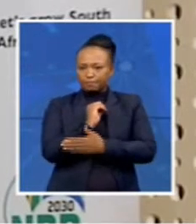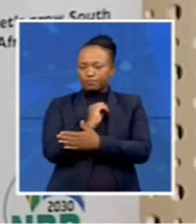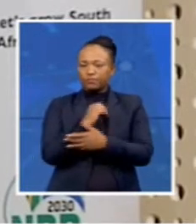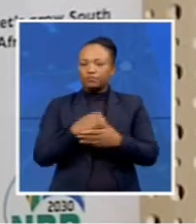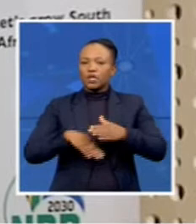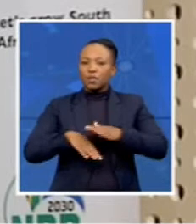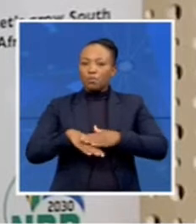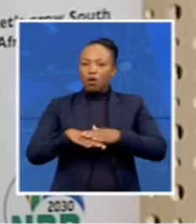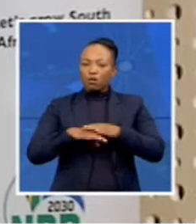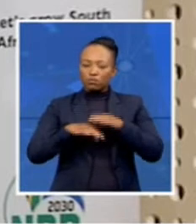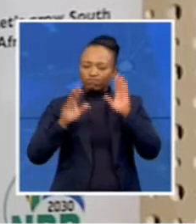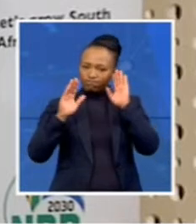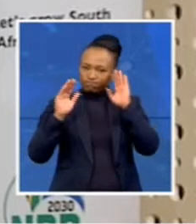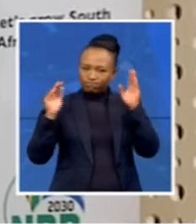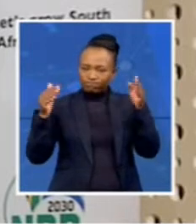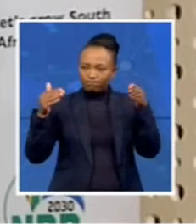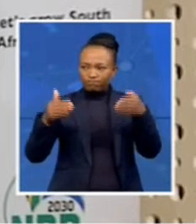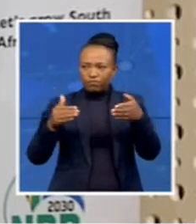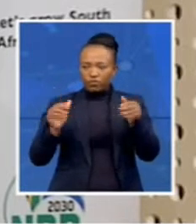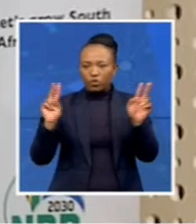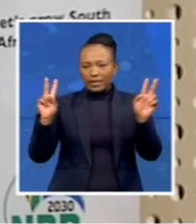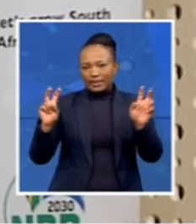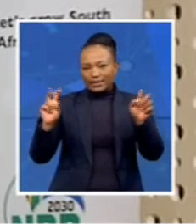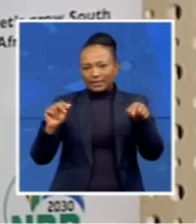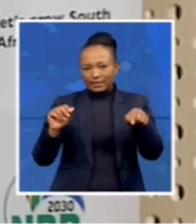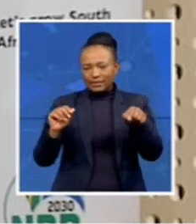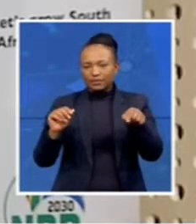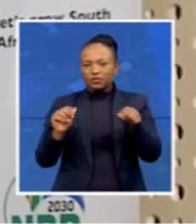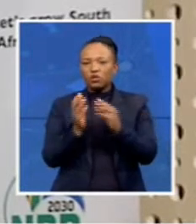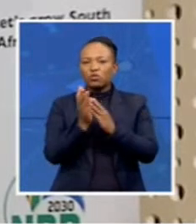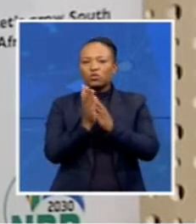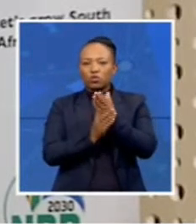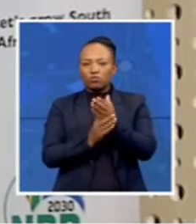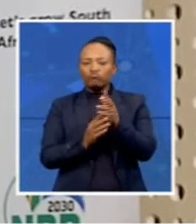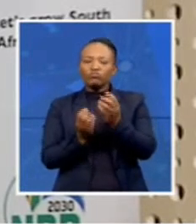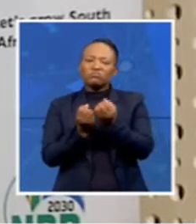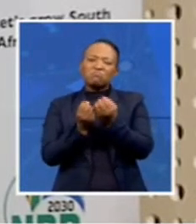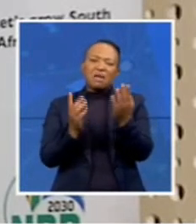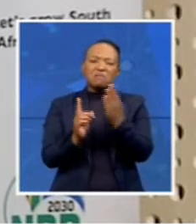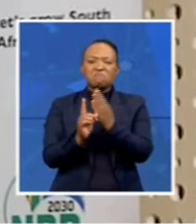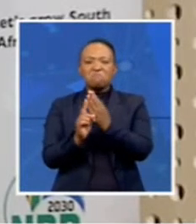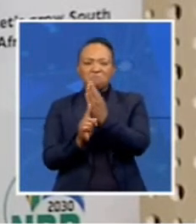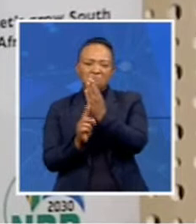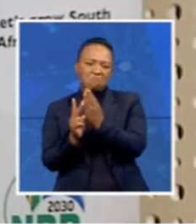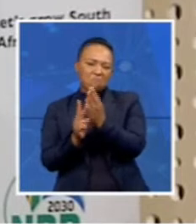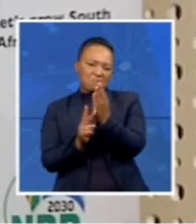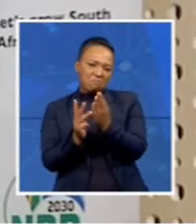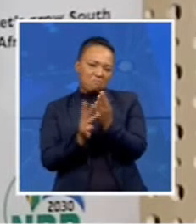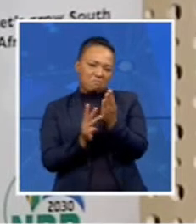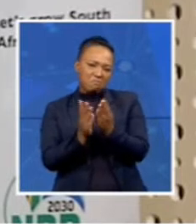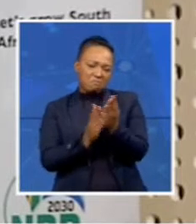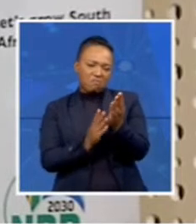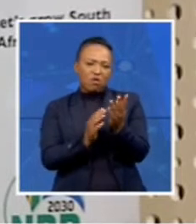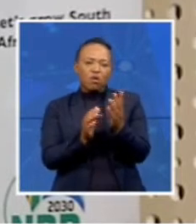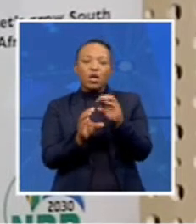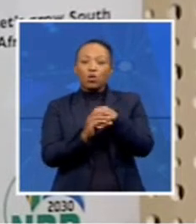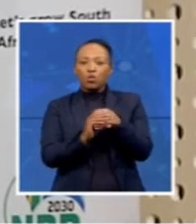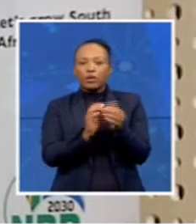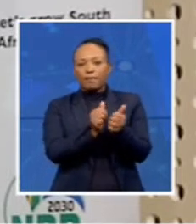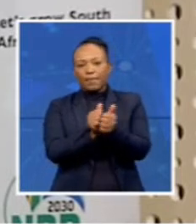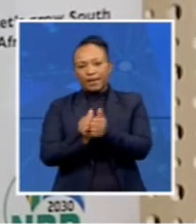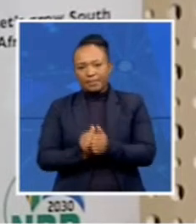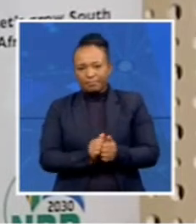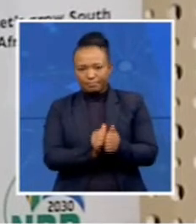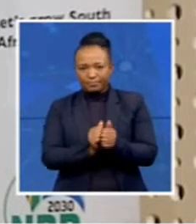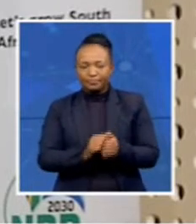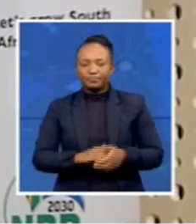matter via a number of strategies, including partnerships. Now, in conclusion, as we